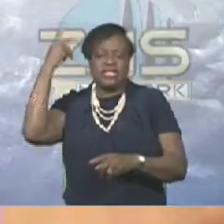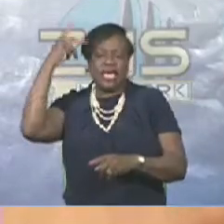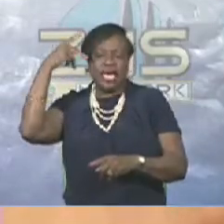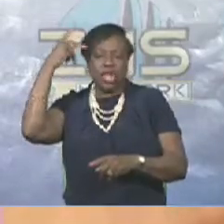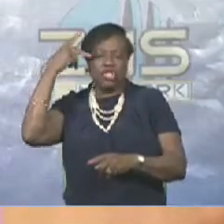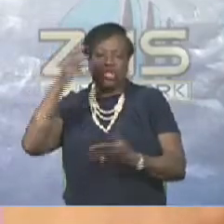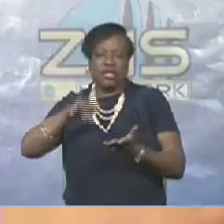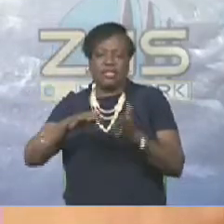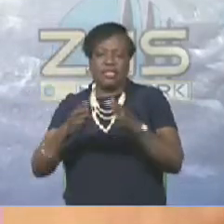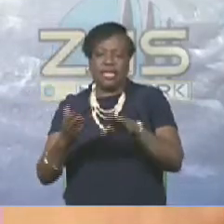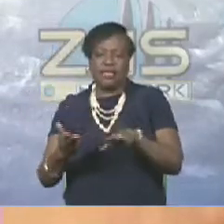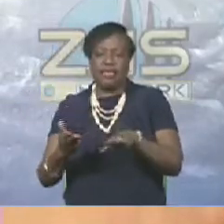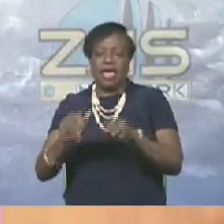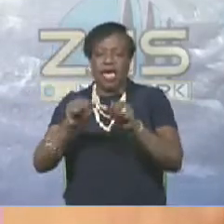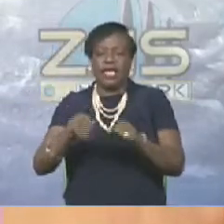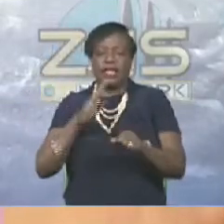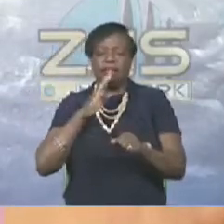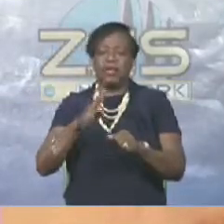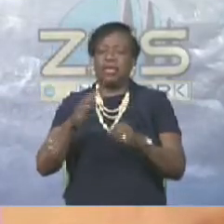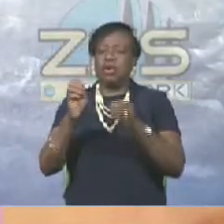be even more devastating